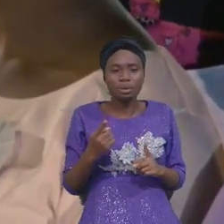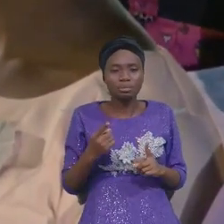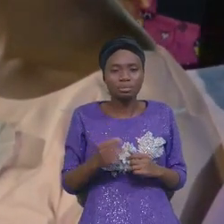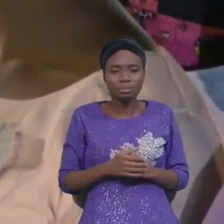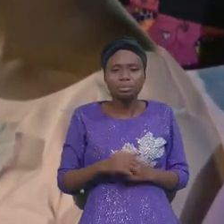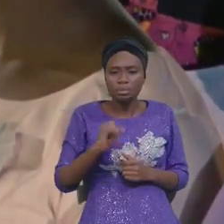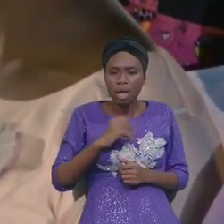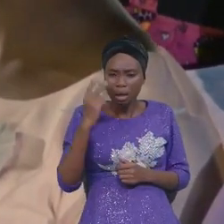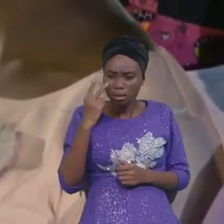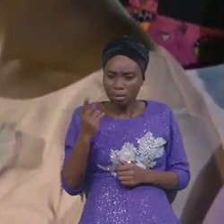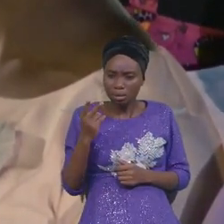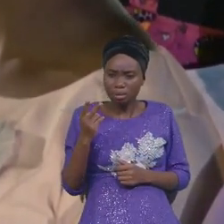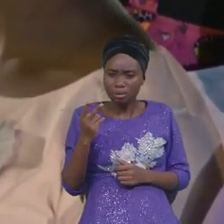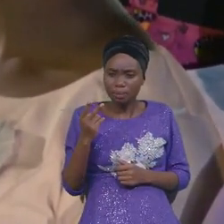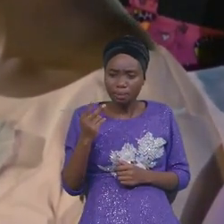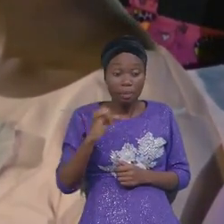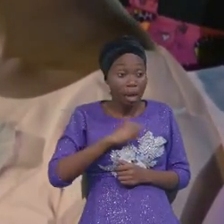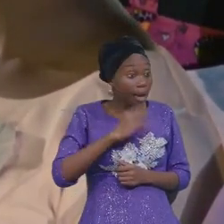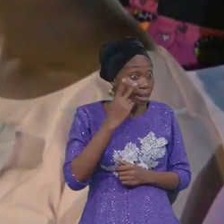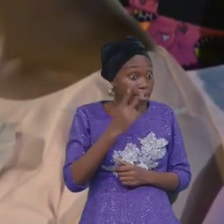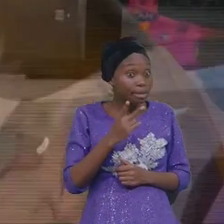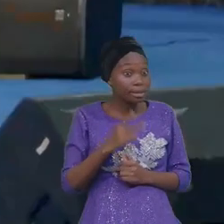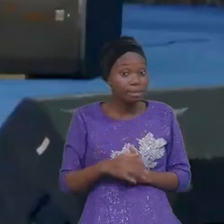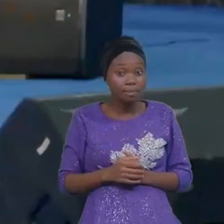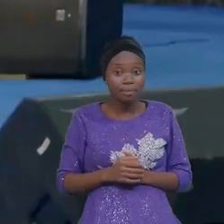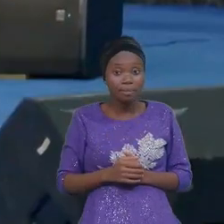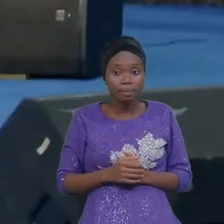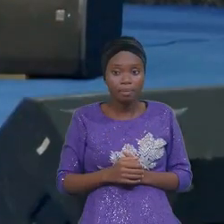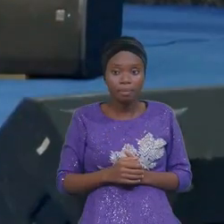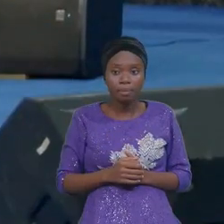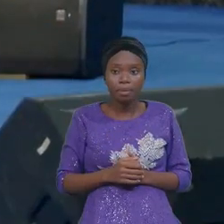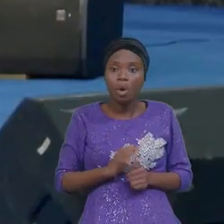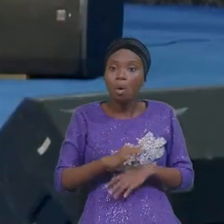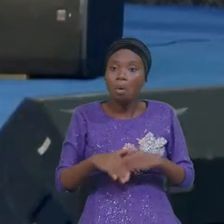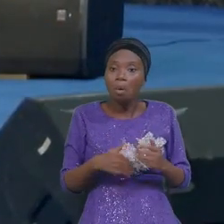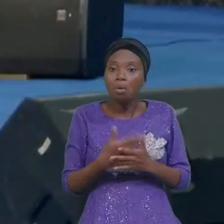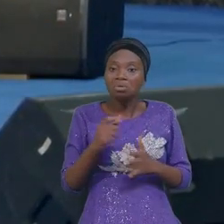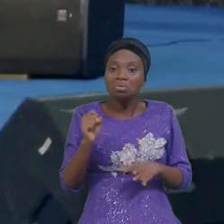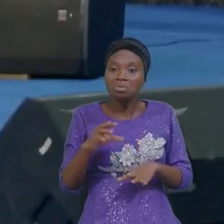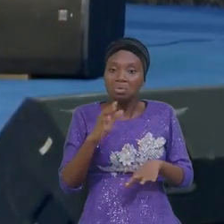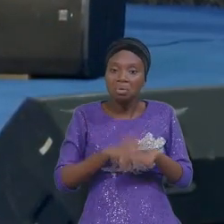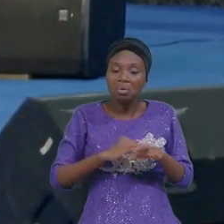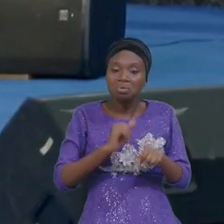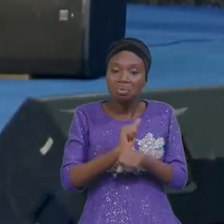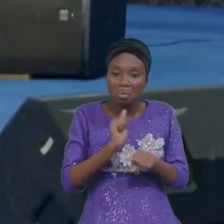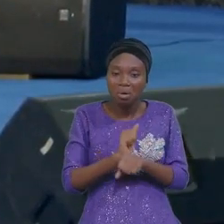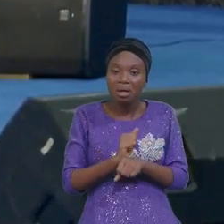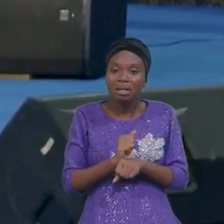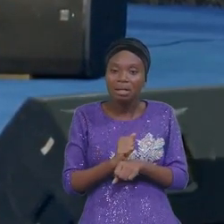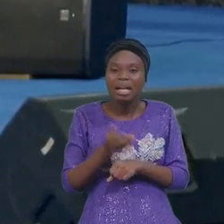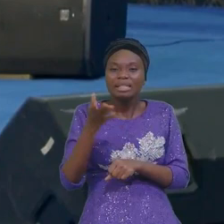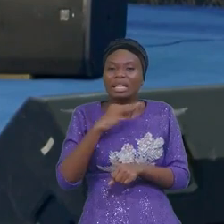see, I see. All the so-called good works I do, there's a